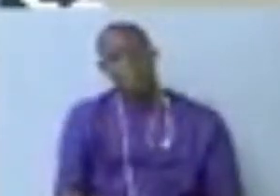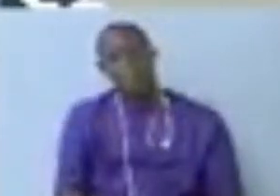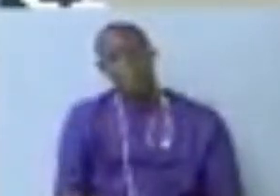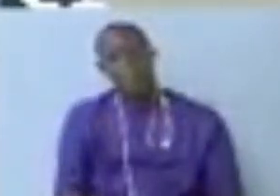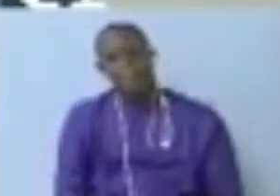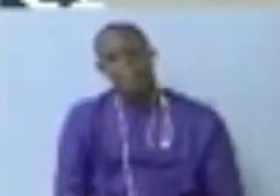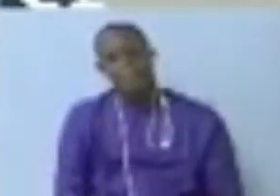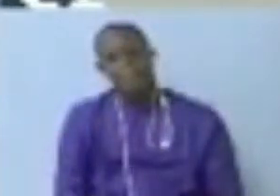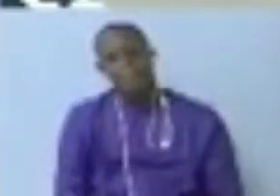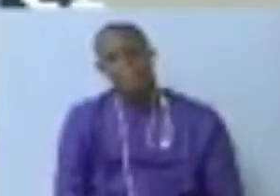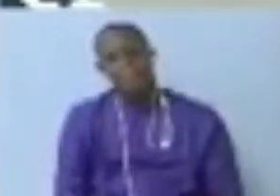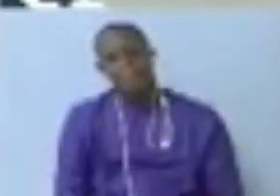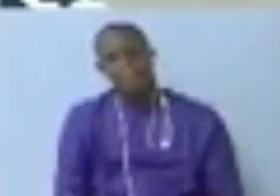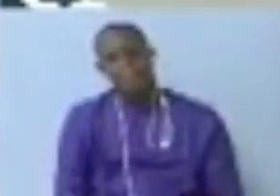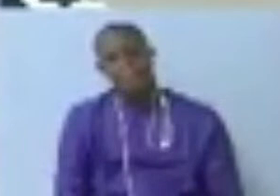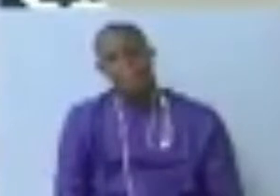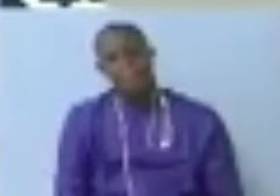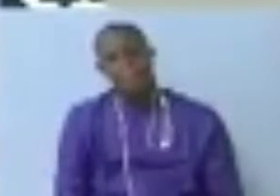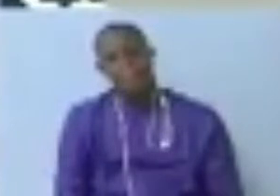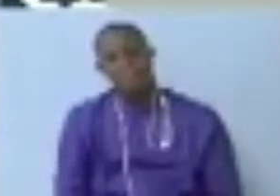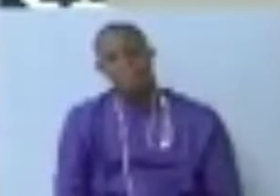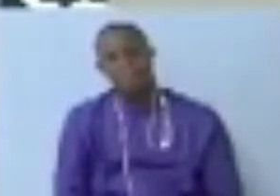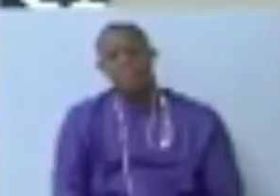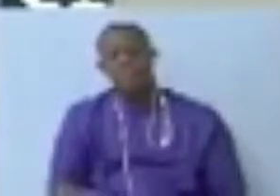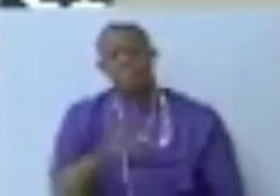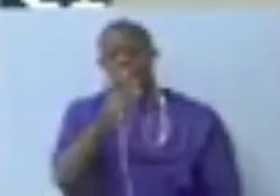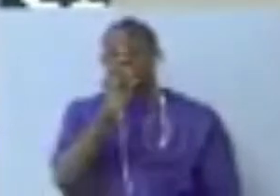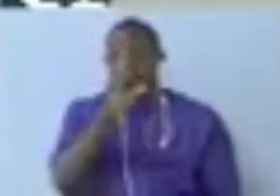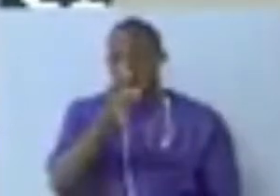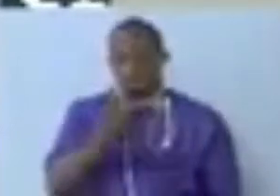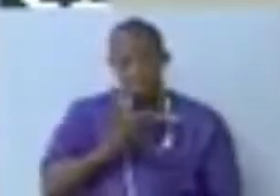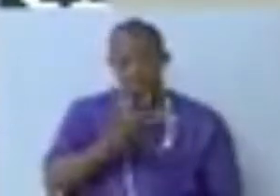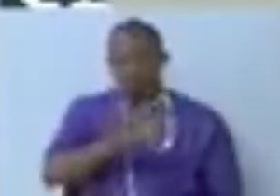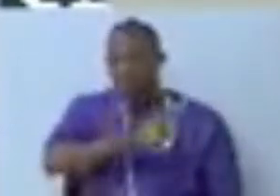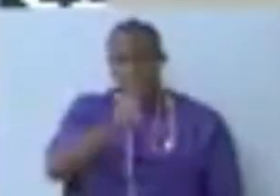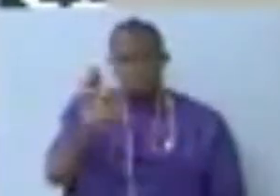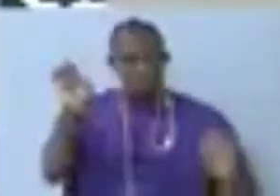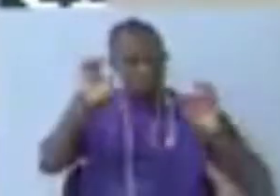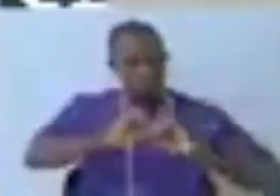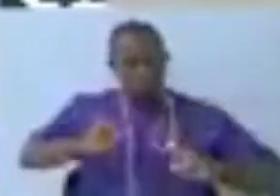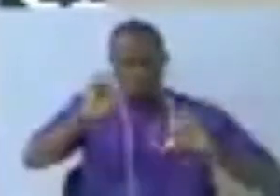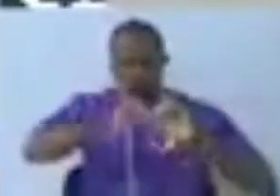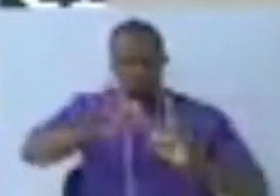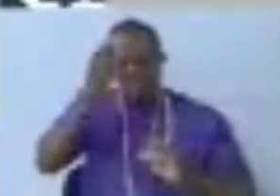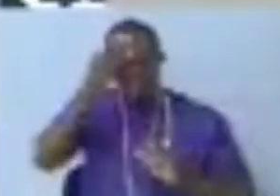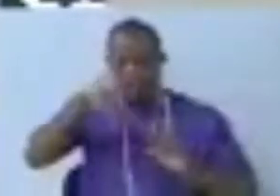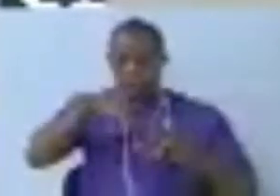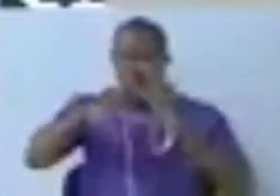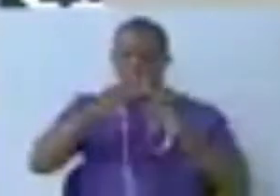You claim you have no knowledge of these executions. You